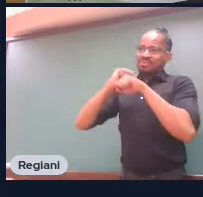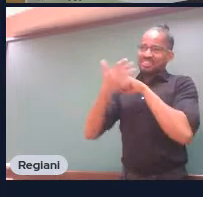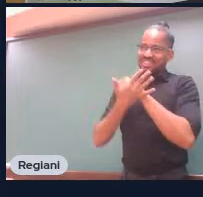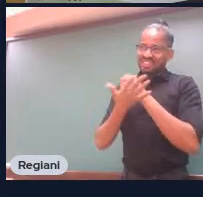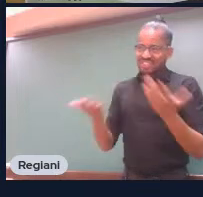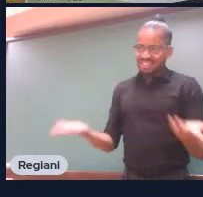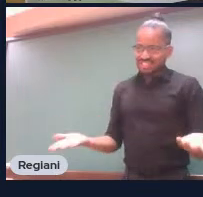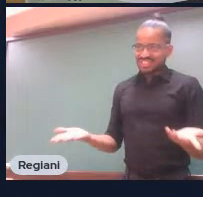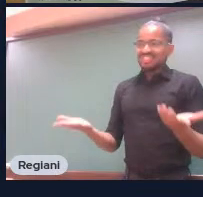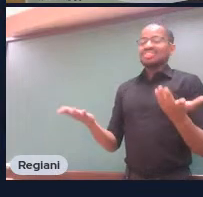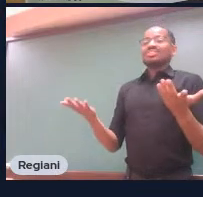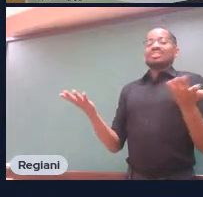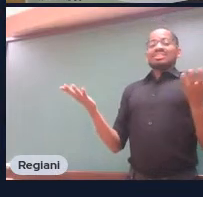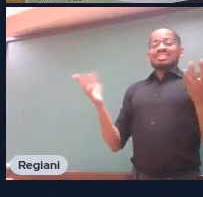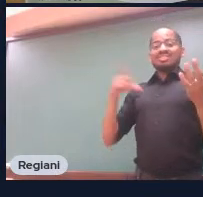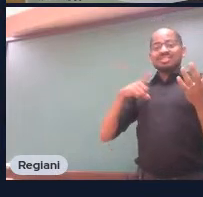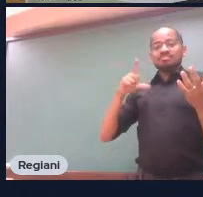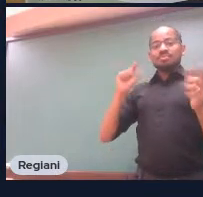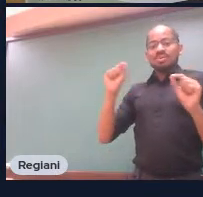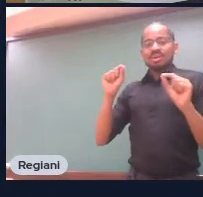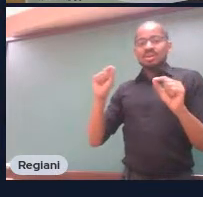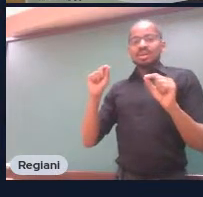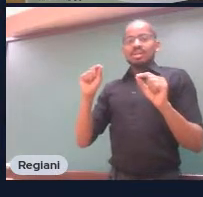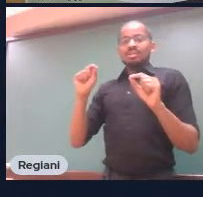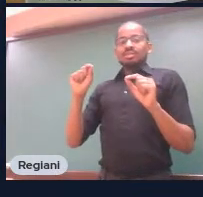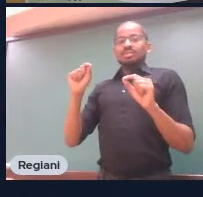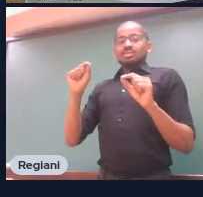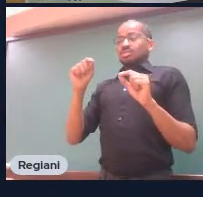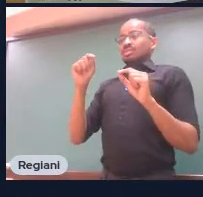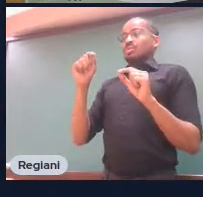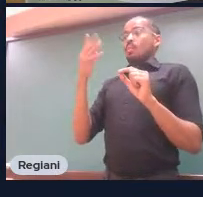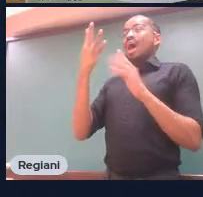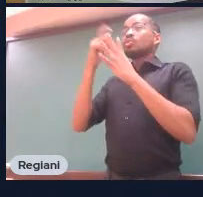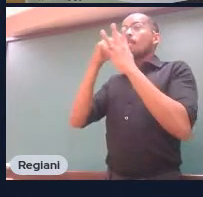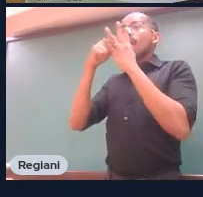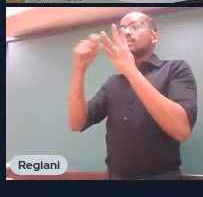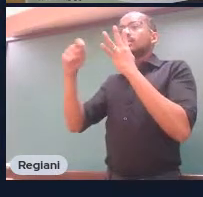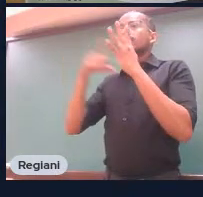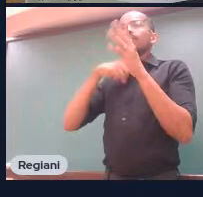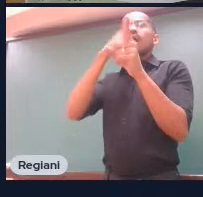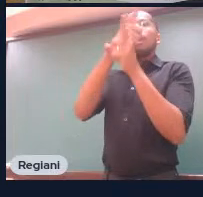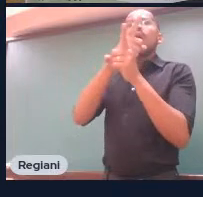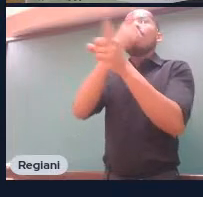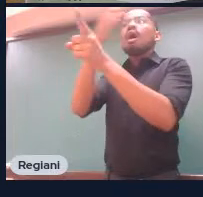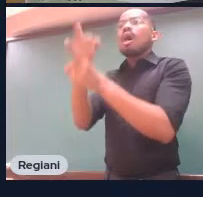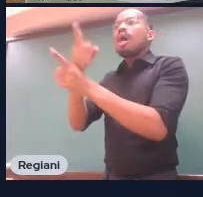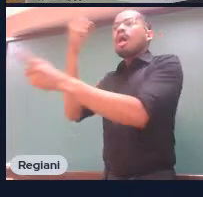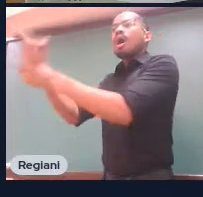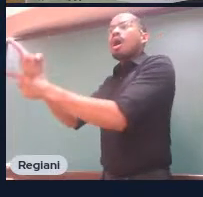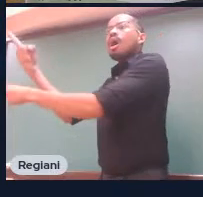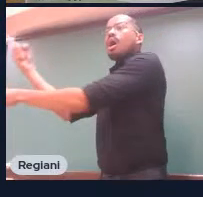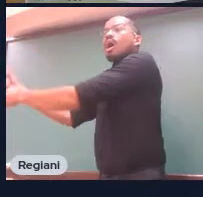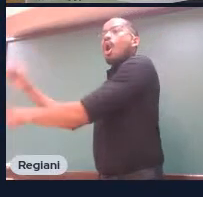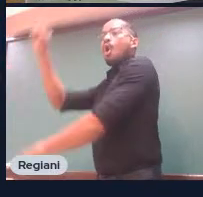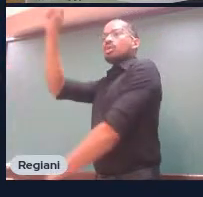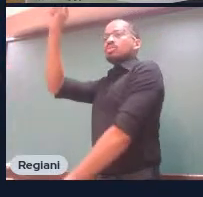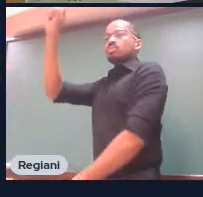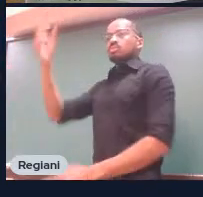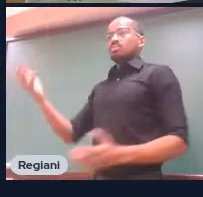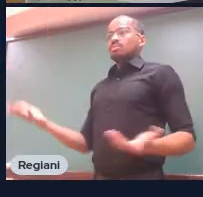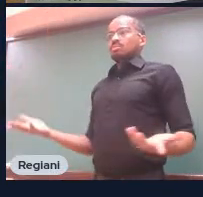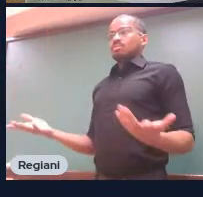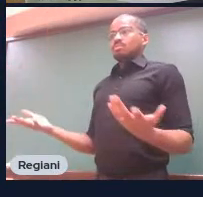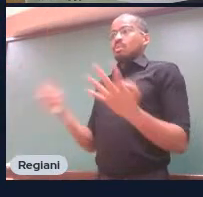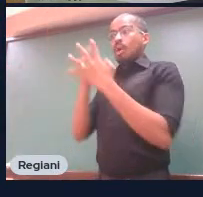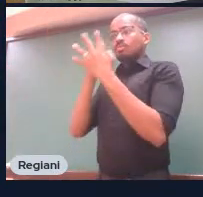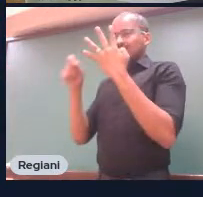had in just 4 months up to 8 meetings, which was a lot. No one attended all 8. It's a